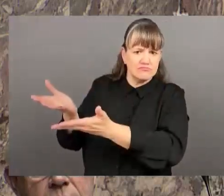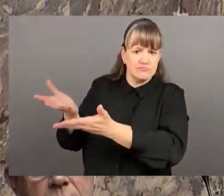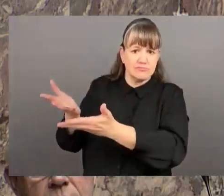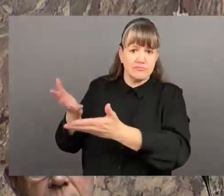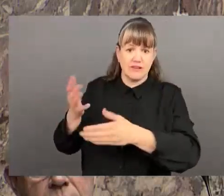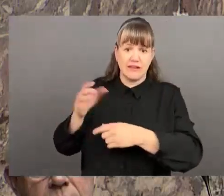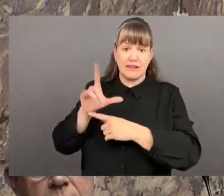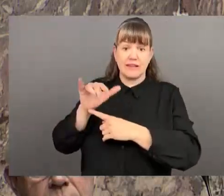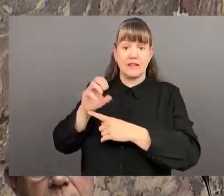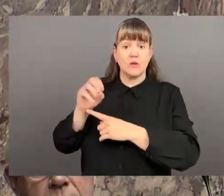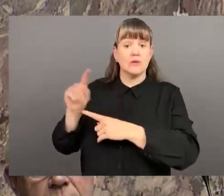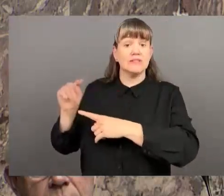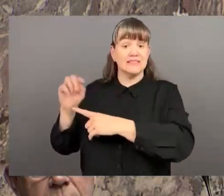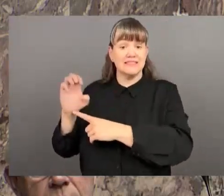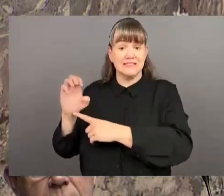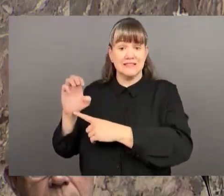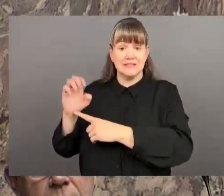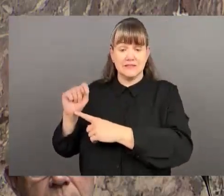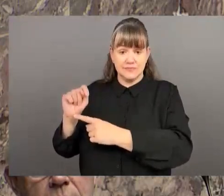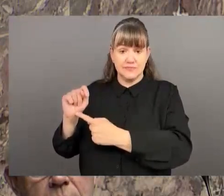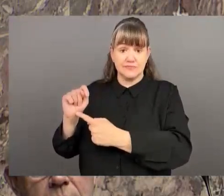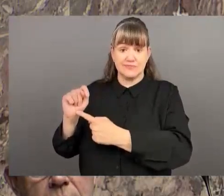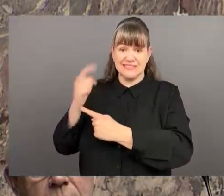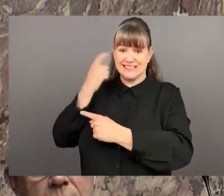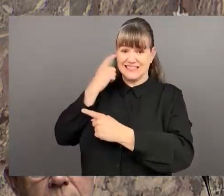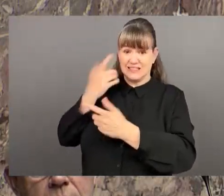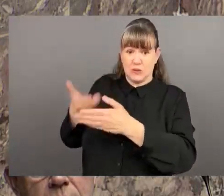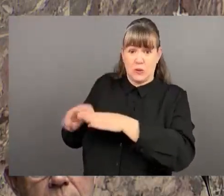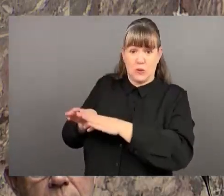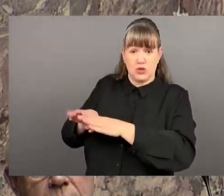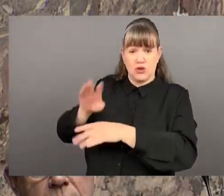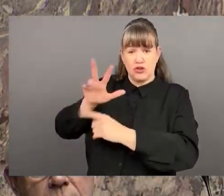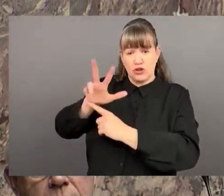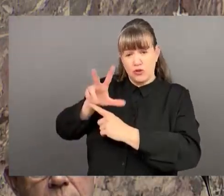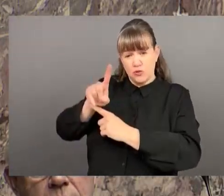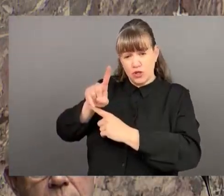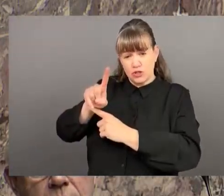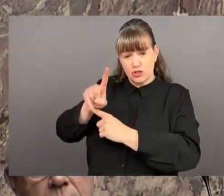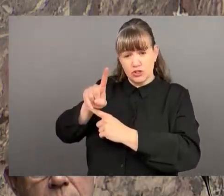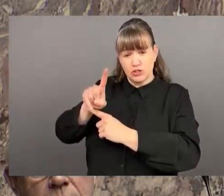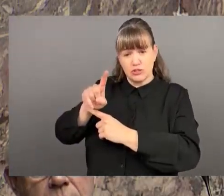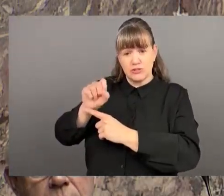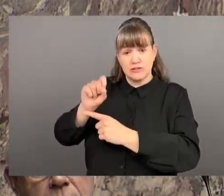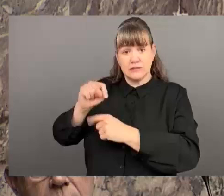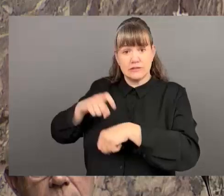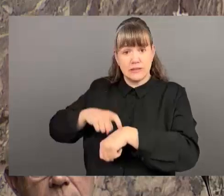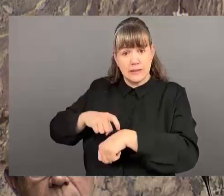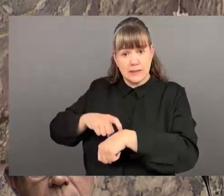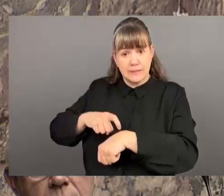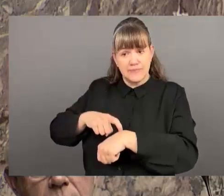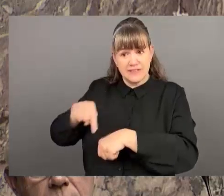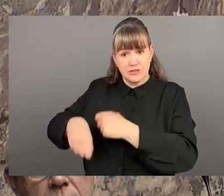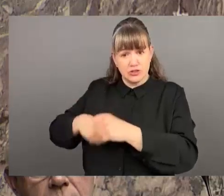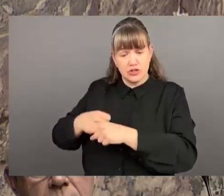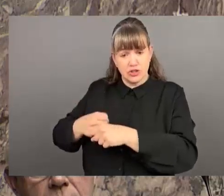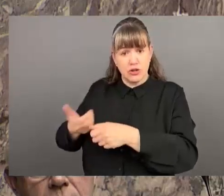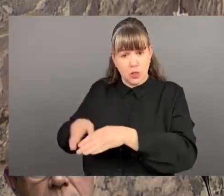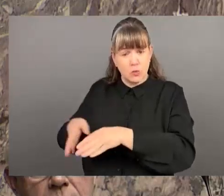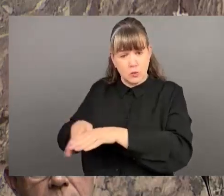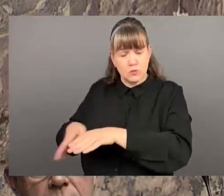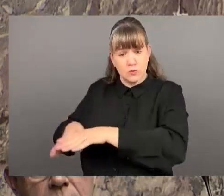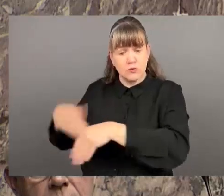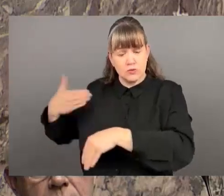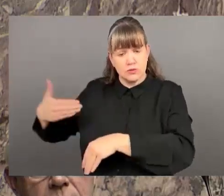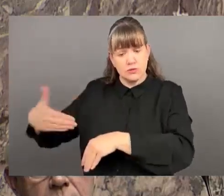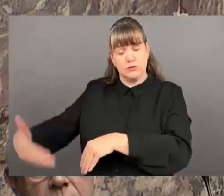the entire weekend as well, when we need it the most. Residents are being told to drive 2 hours to Kamloops or call